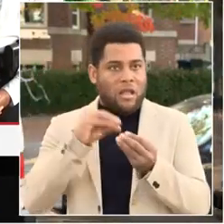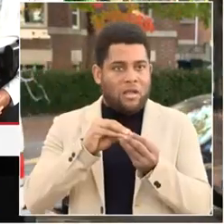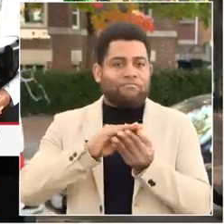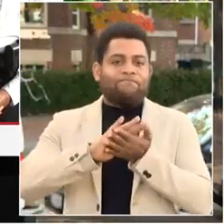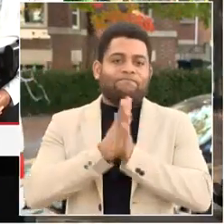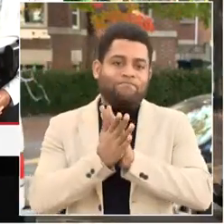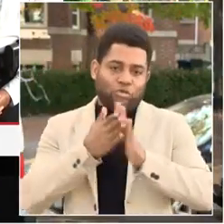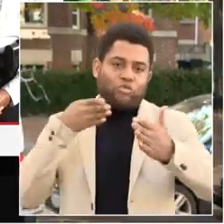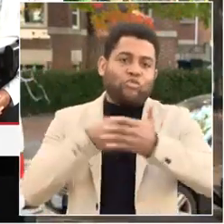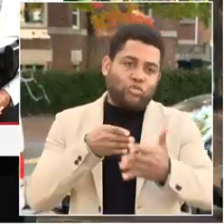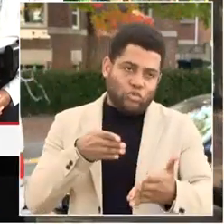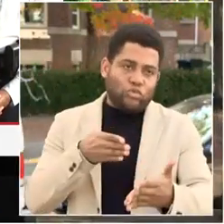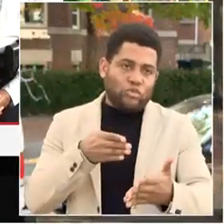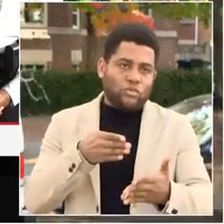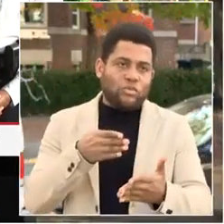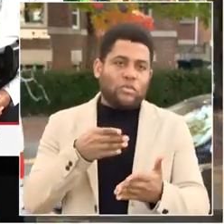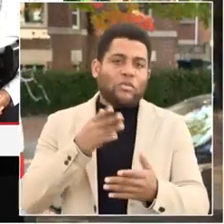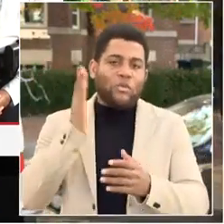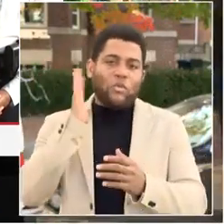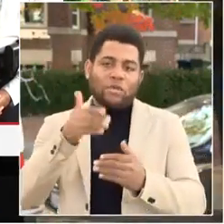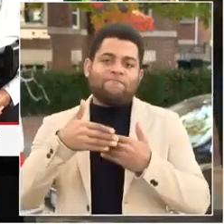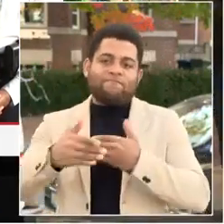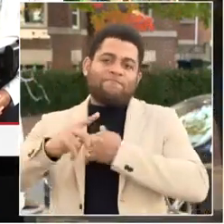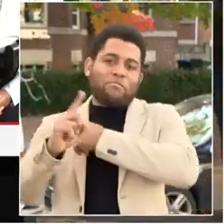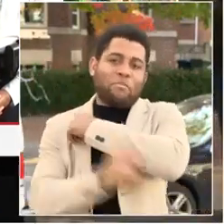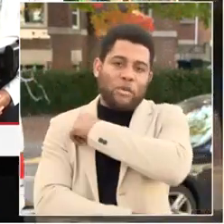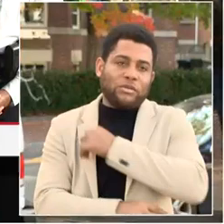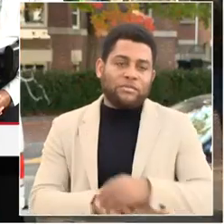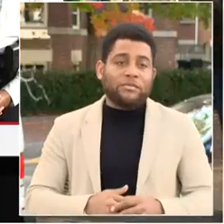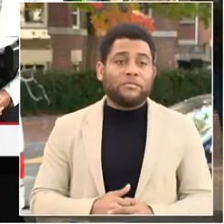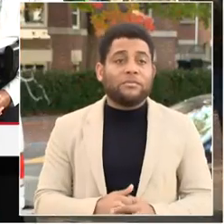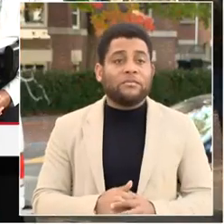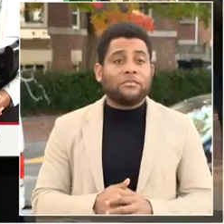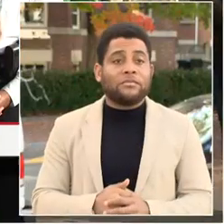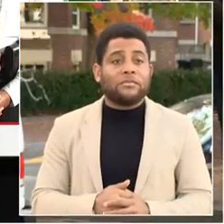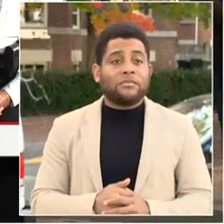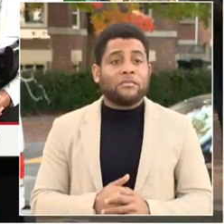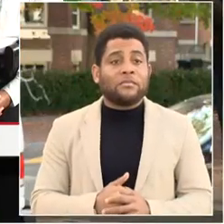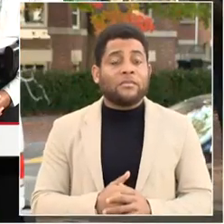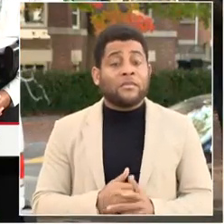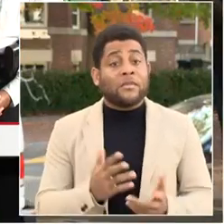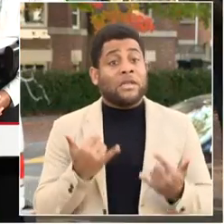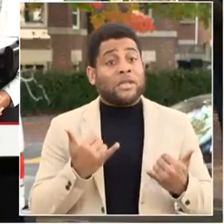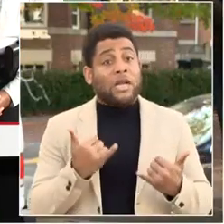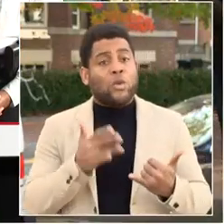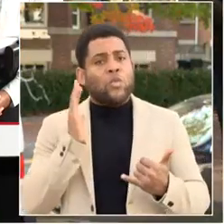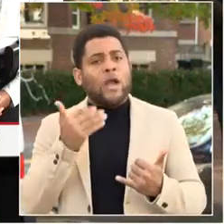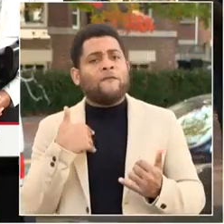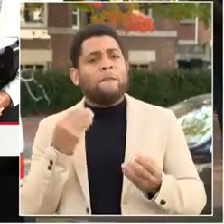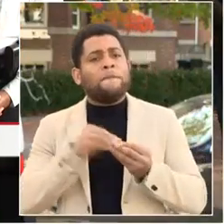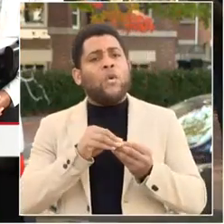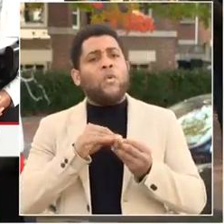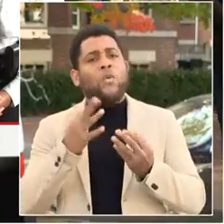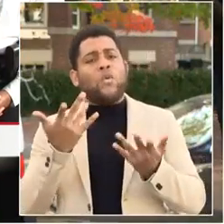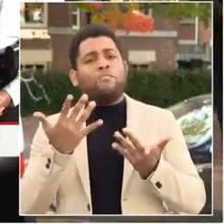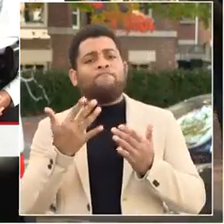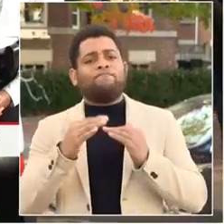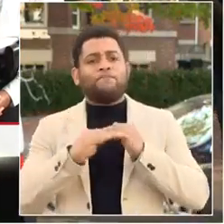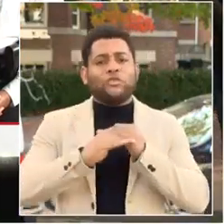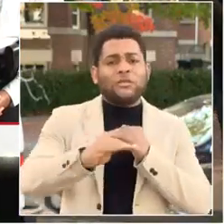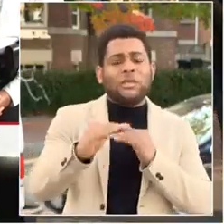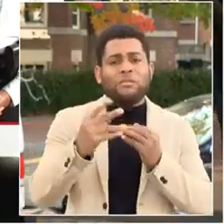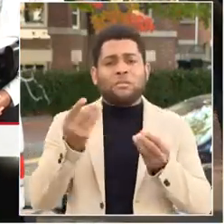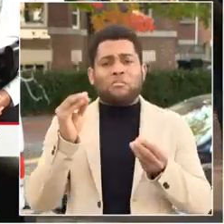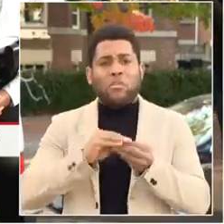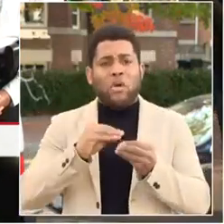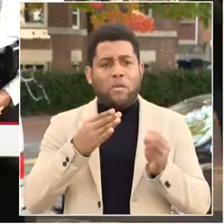has penalty, and that more consistent, organized going in and stealing from whether it's larger or small businesses. Yeah.